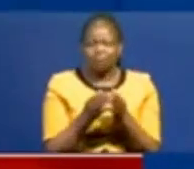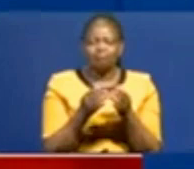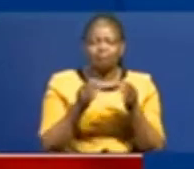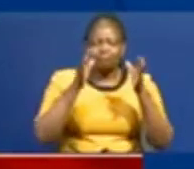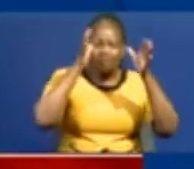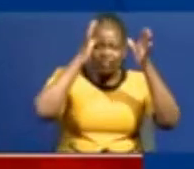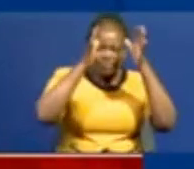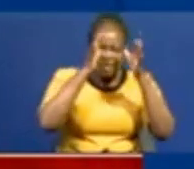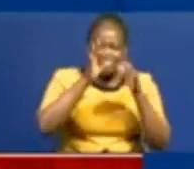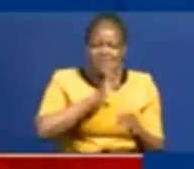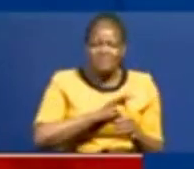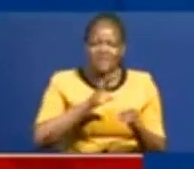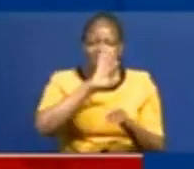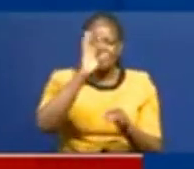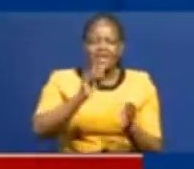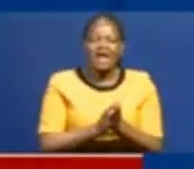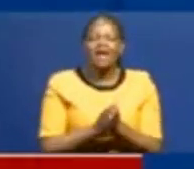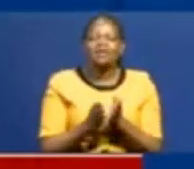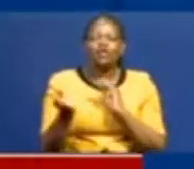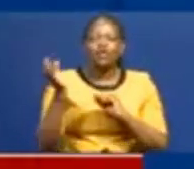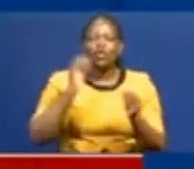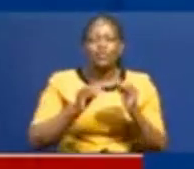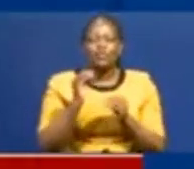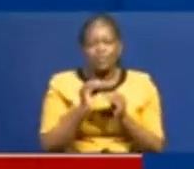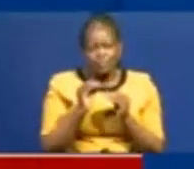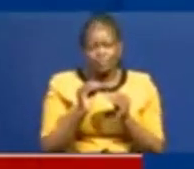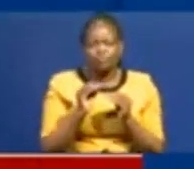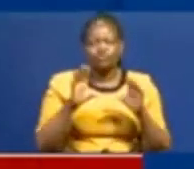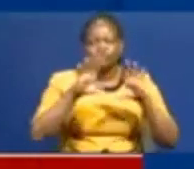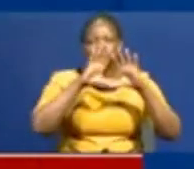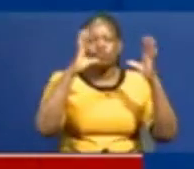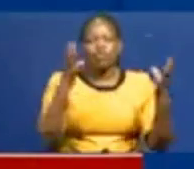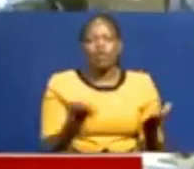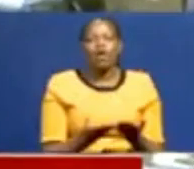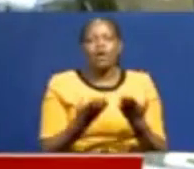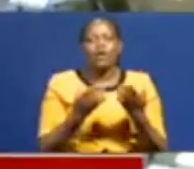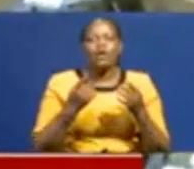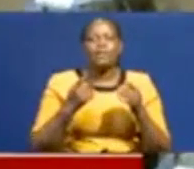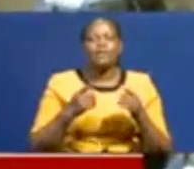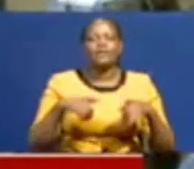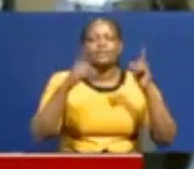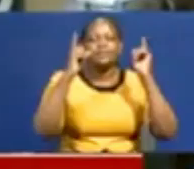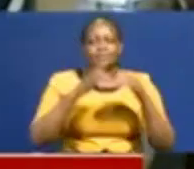benefit not only Africa, but also contribute to global progress.